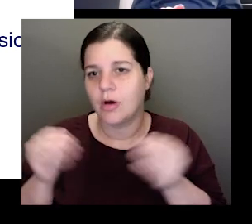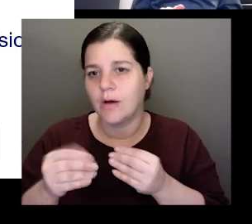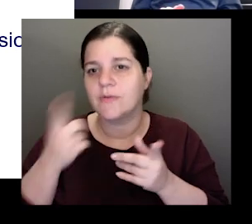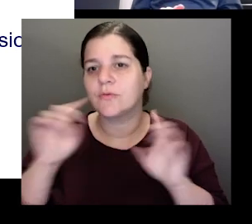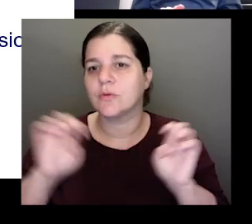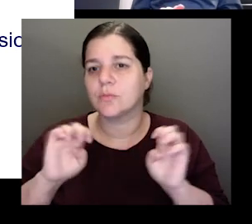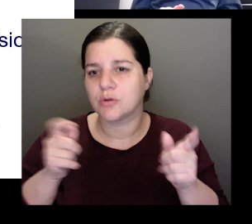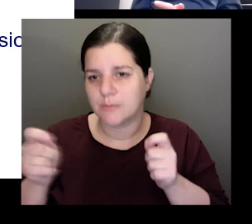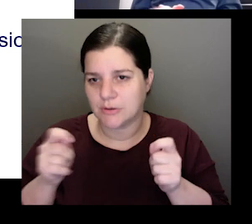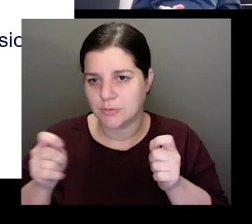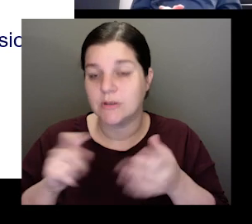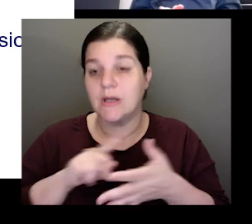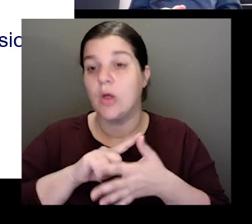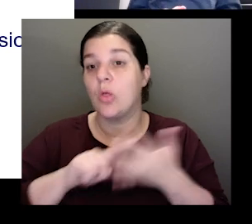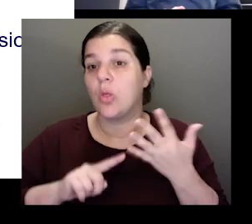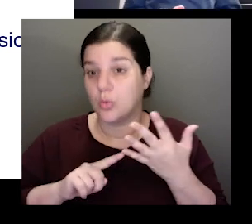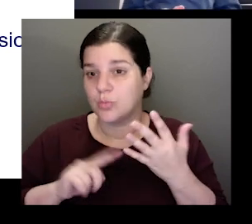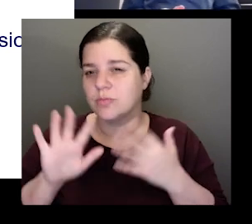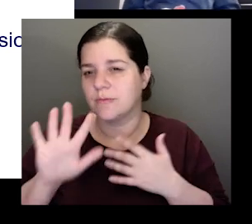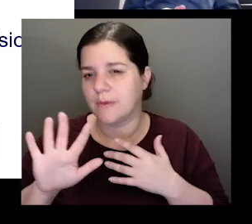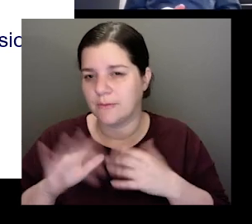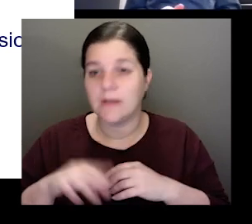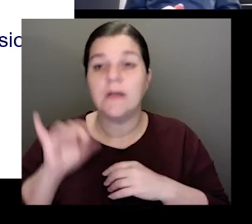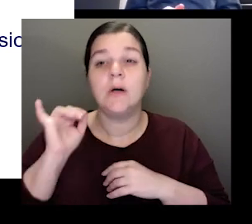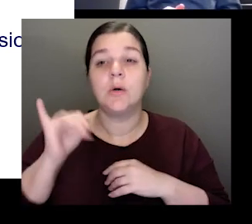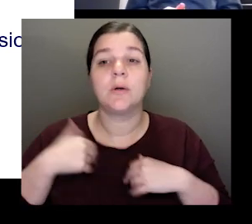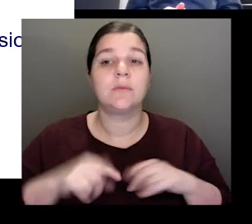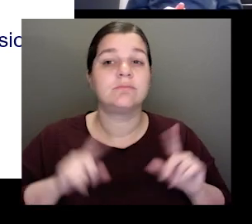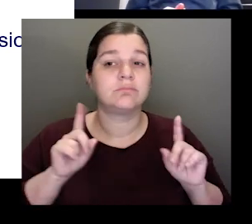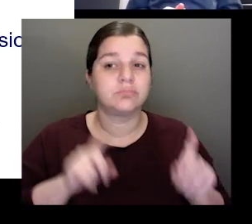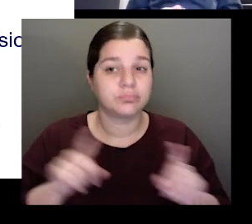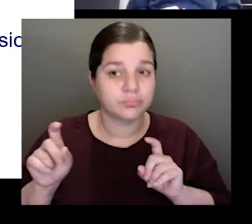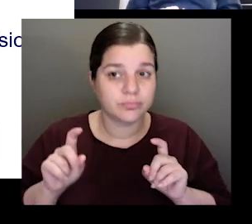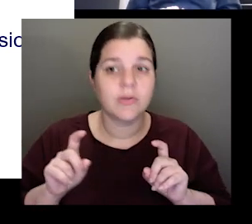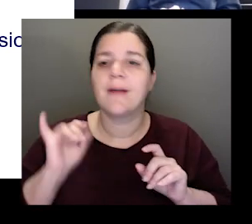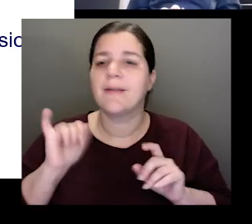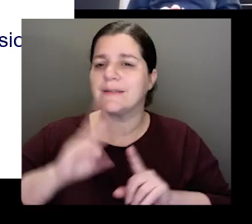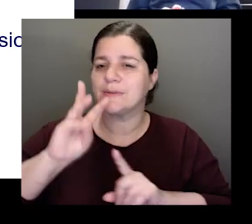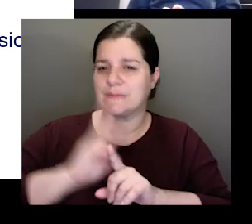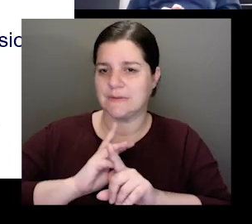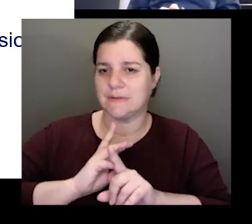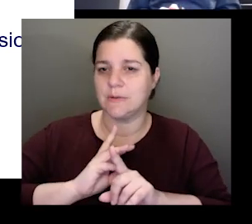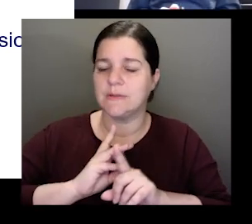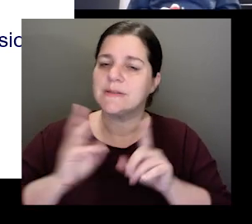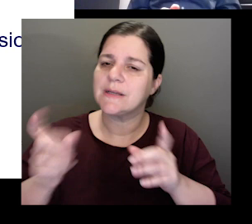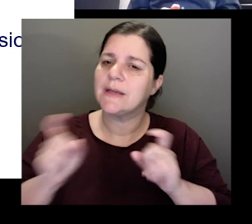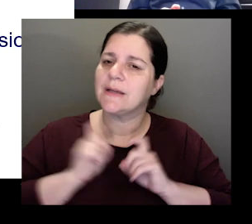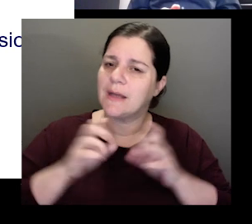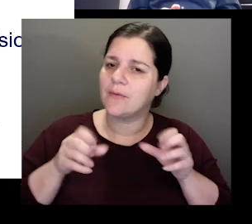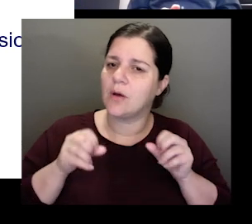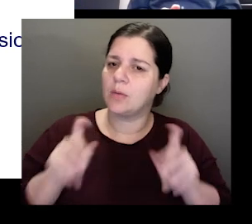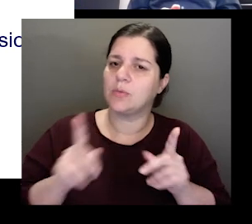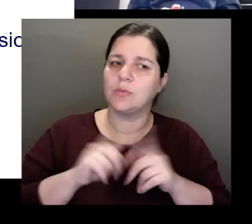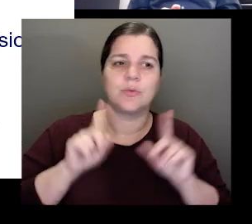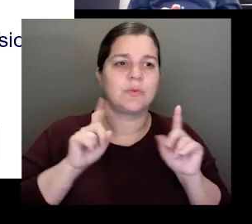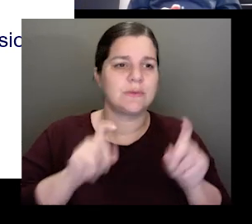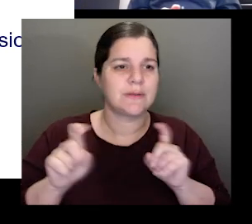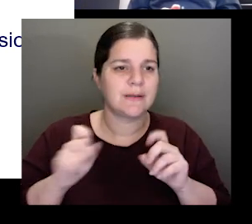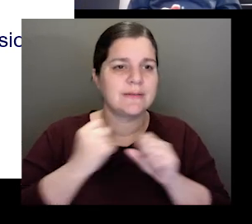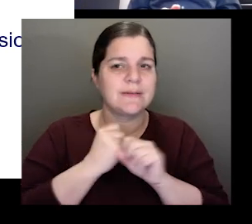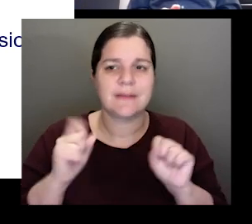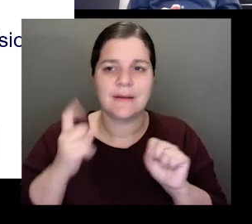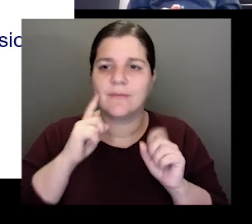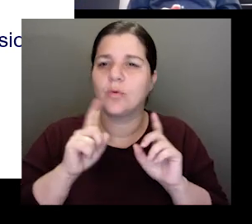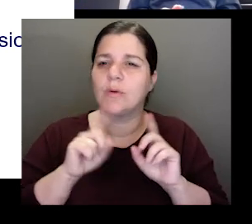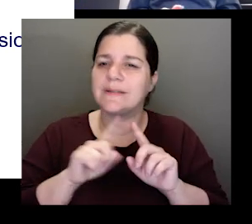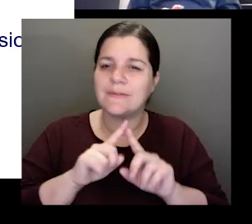Management. This 6-month limited deployment gave us an opportunity to test the SAFE in these use